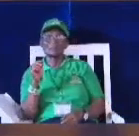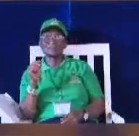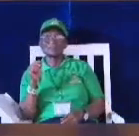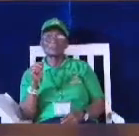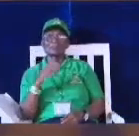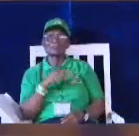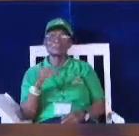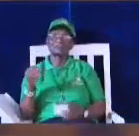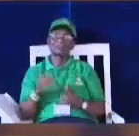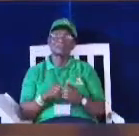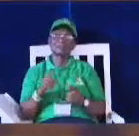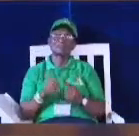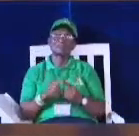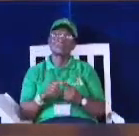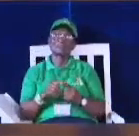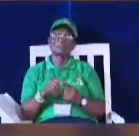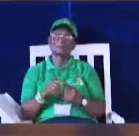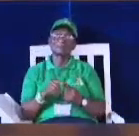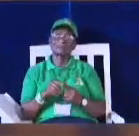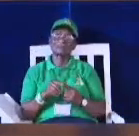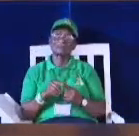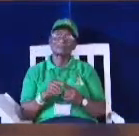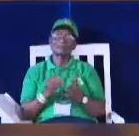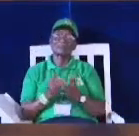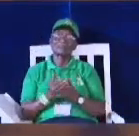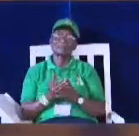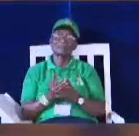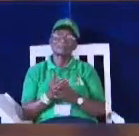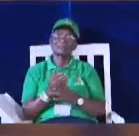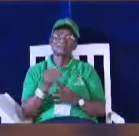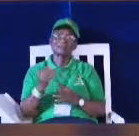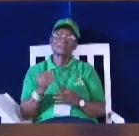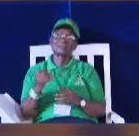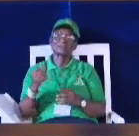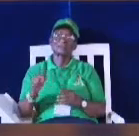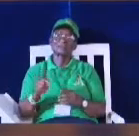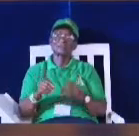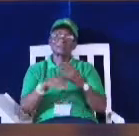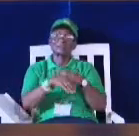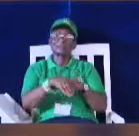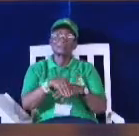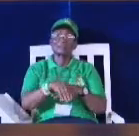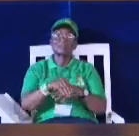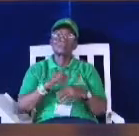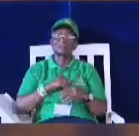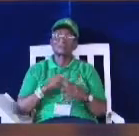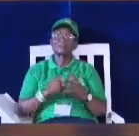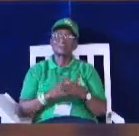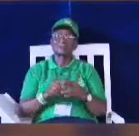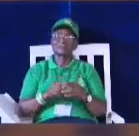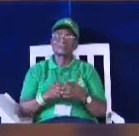And then, through the night, I began to stew.